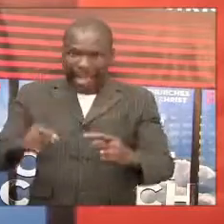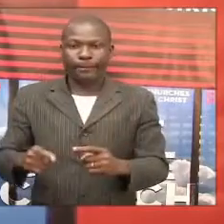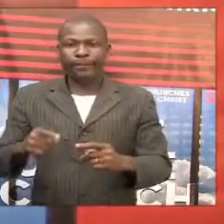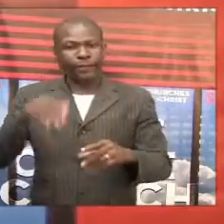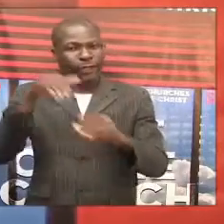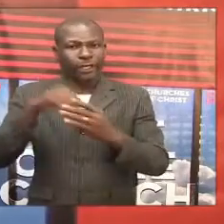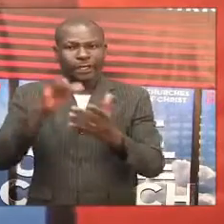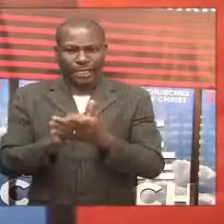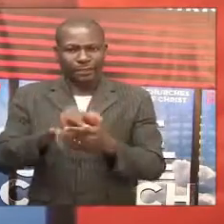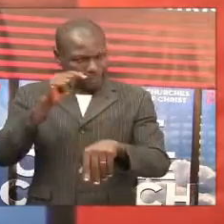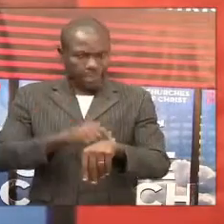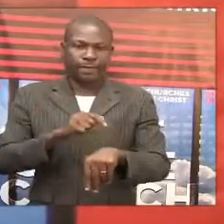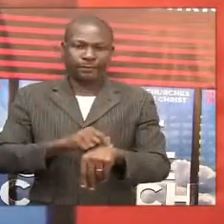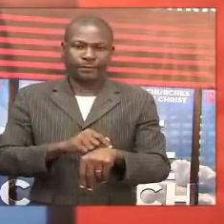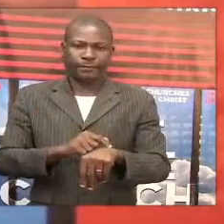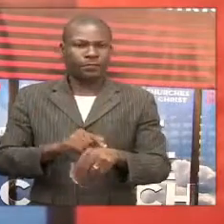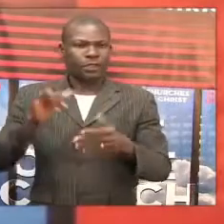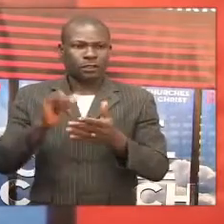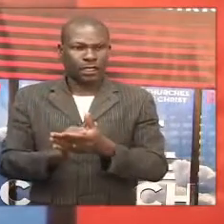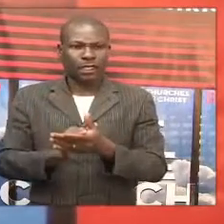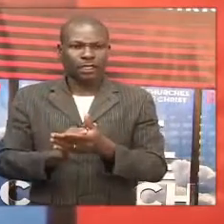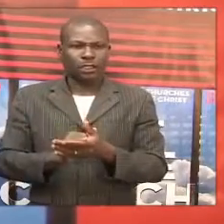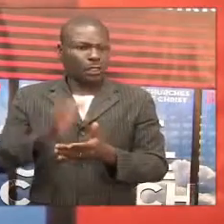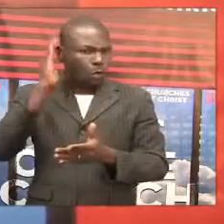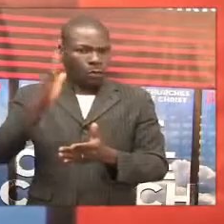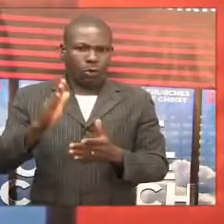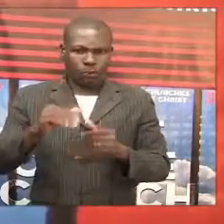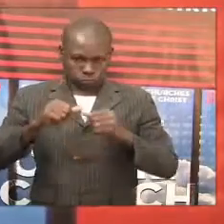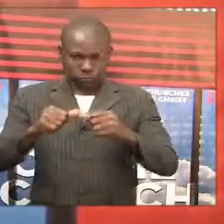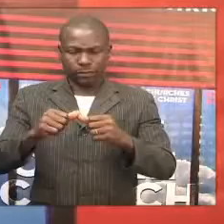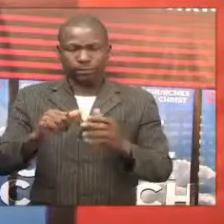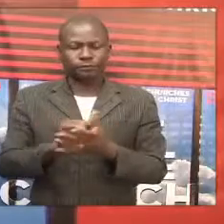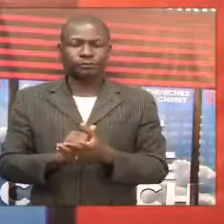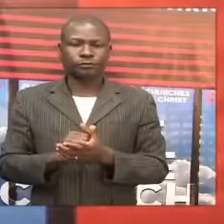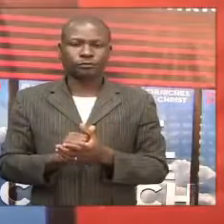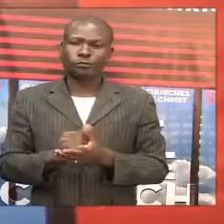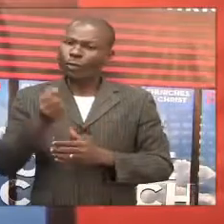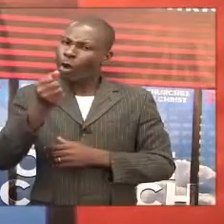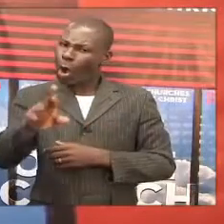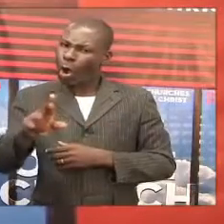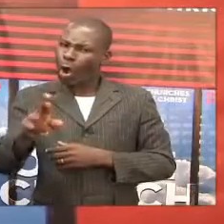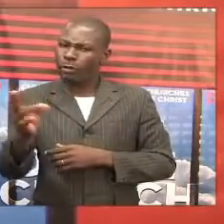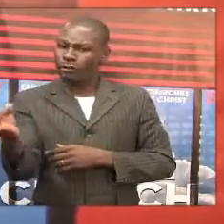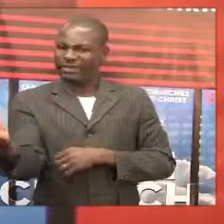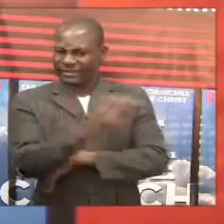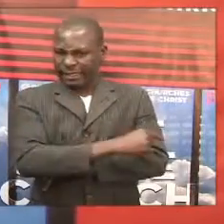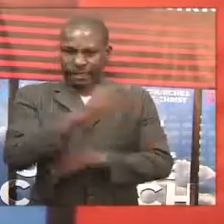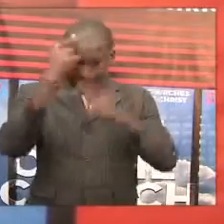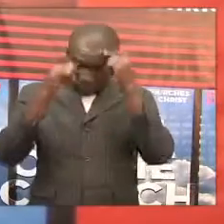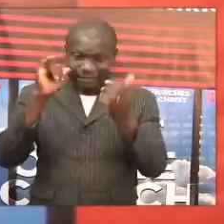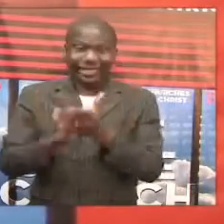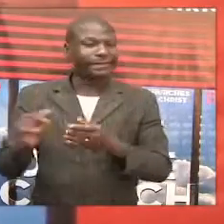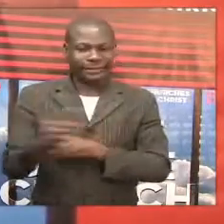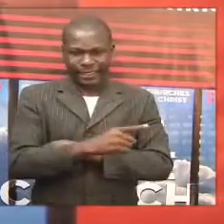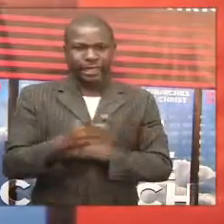NC ɛwɔ awɔbrɛ ana sɛ homeda ɛsan sɛ saa dɔ na Yesu kasa no sɛ de yaka wo